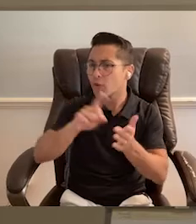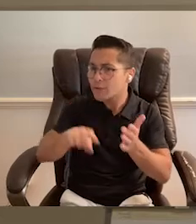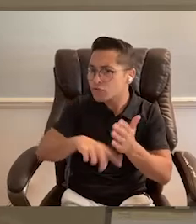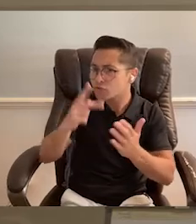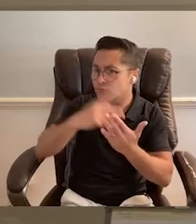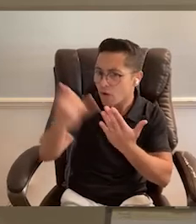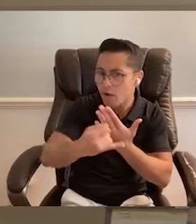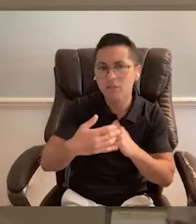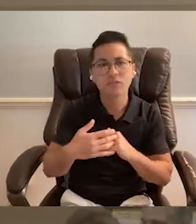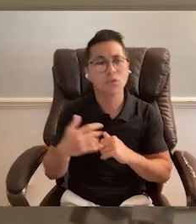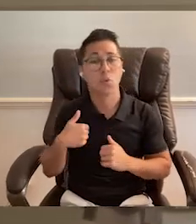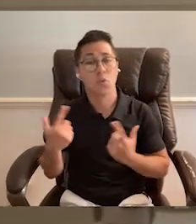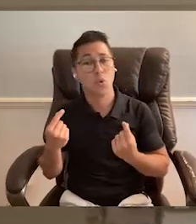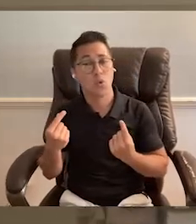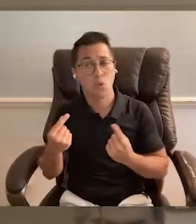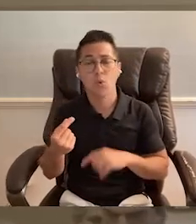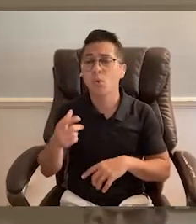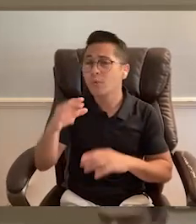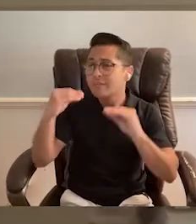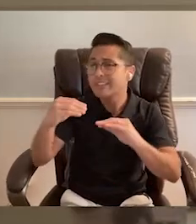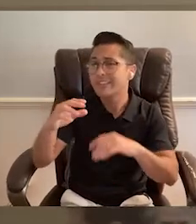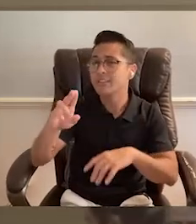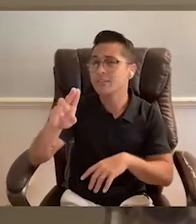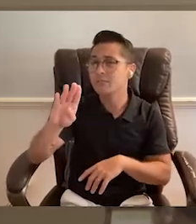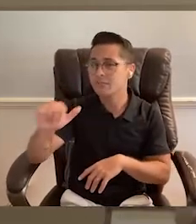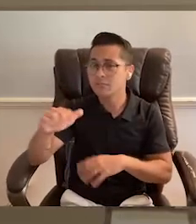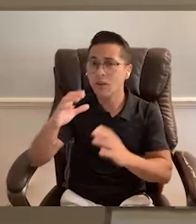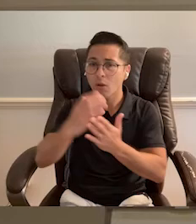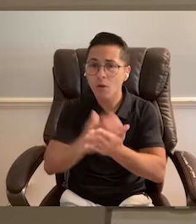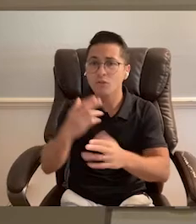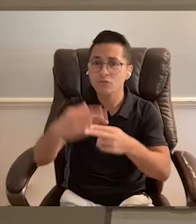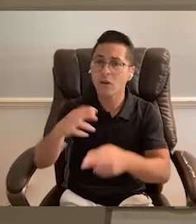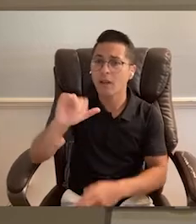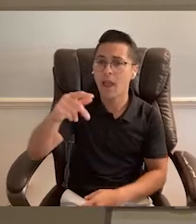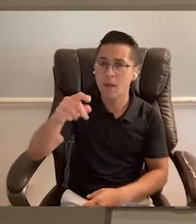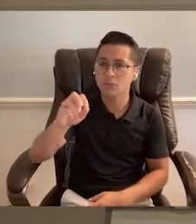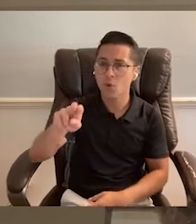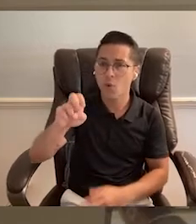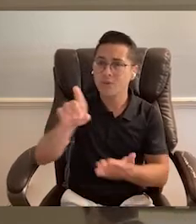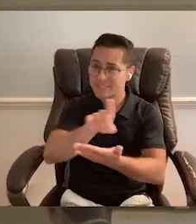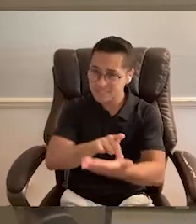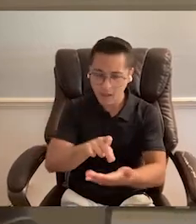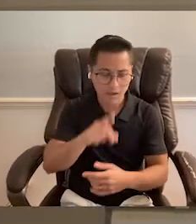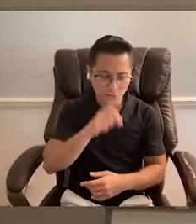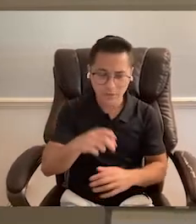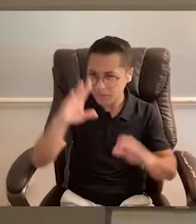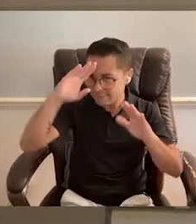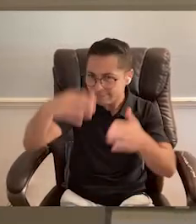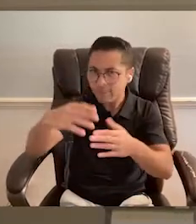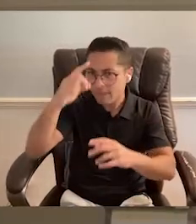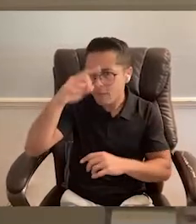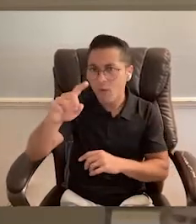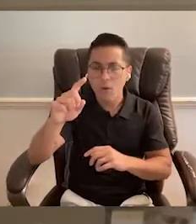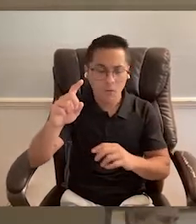And so we give these projects to the students, and the students work as a team and come up with